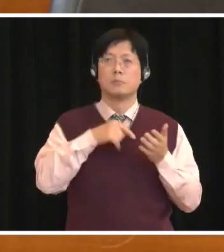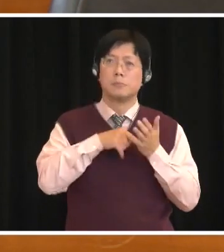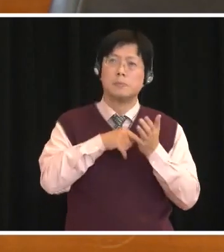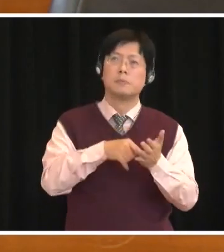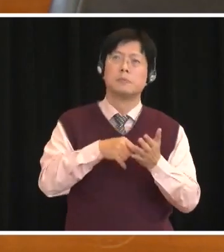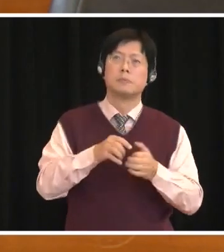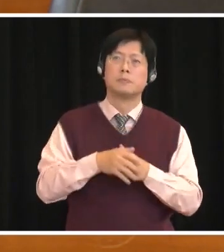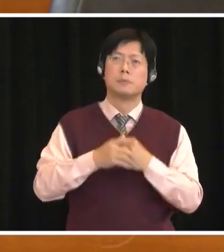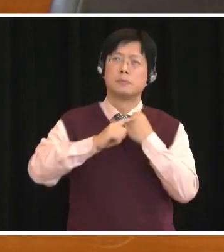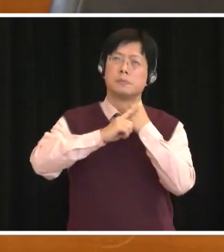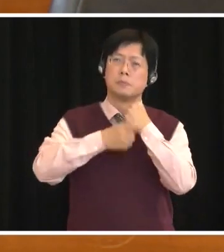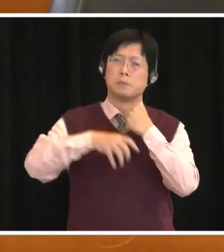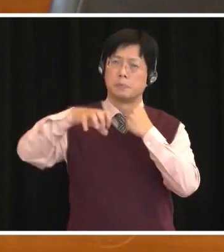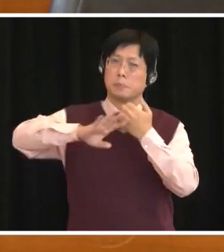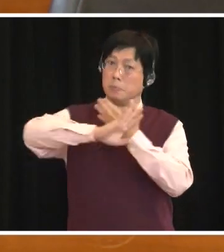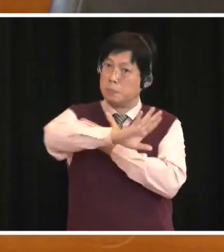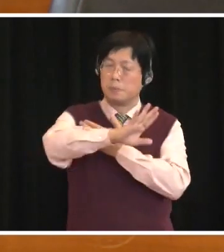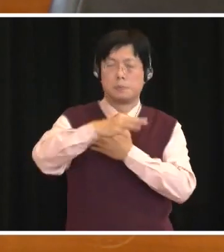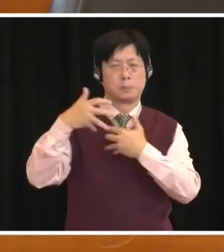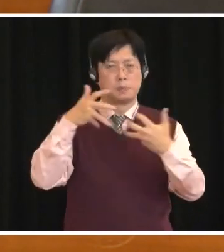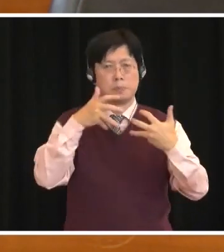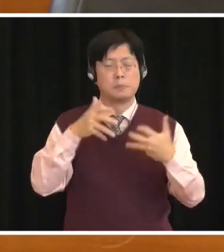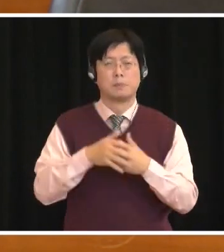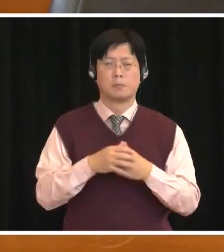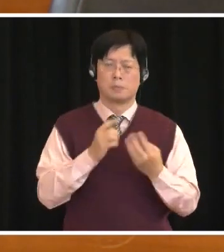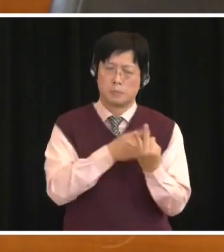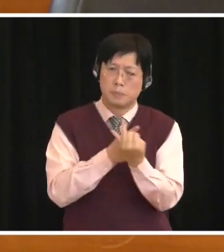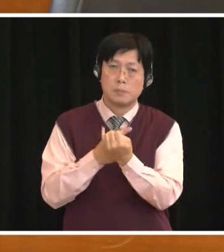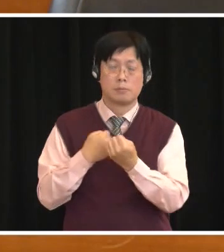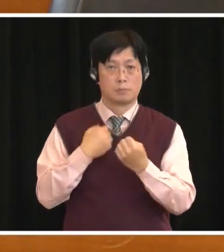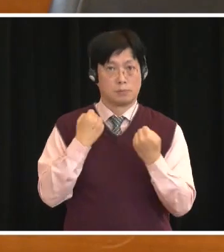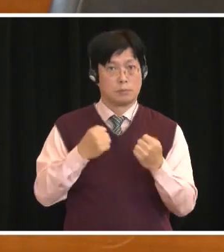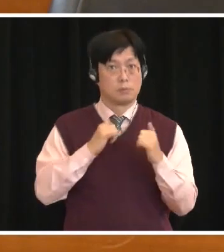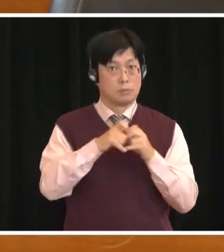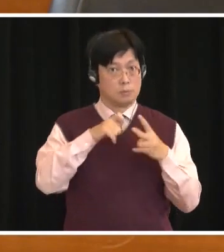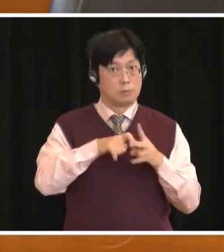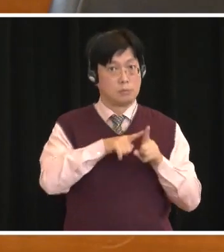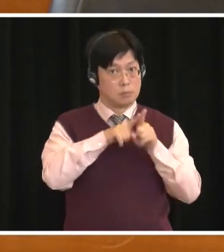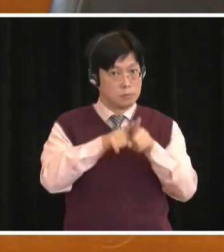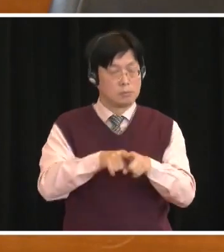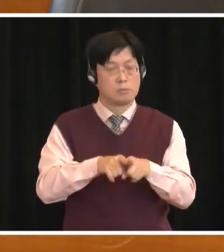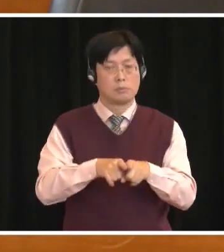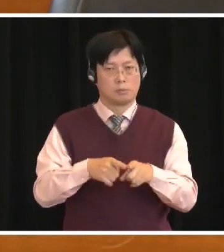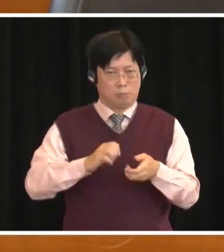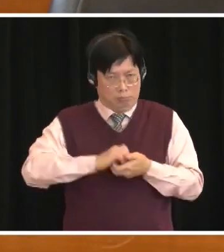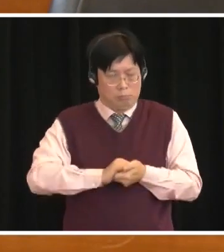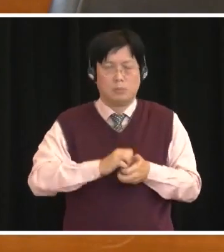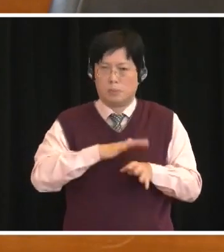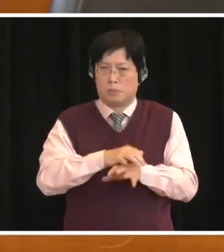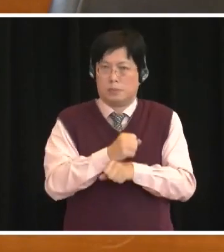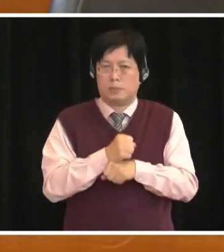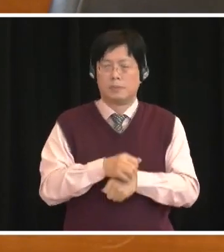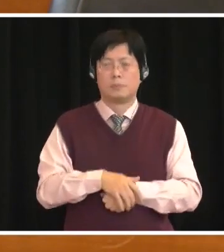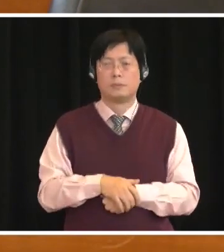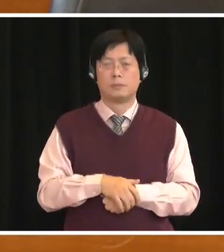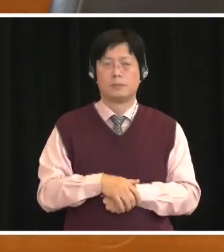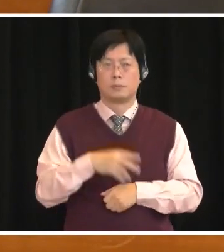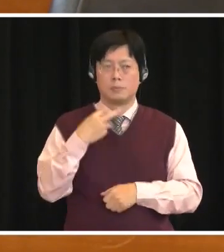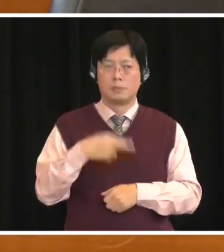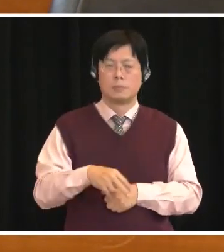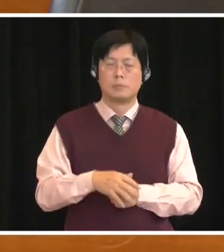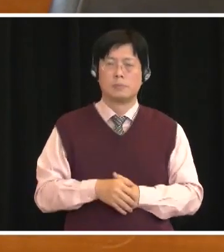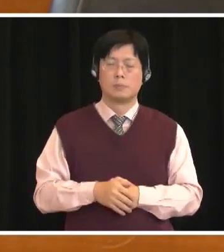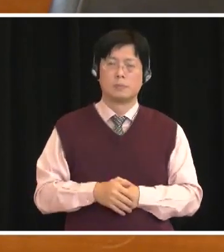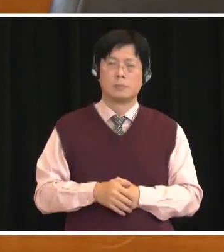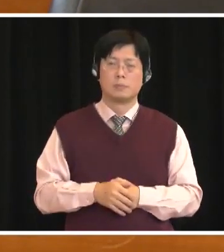interrogation, separate interviews. In some cases, such interviews may take place outside the